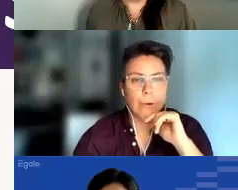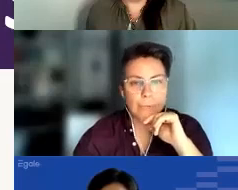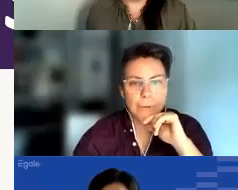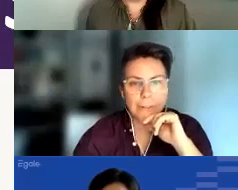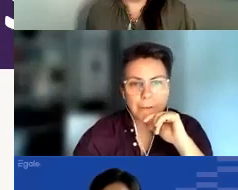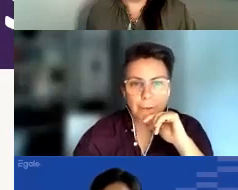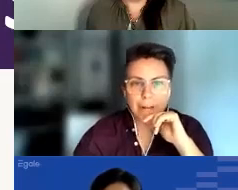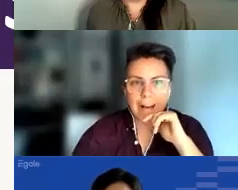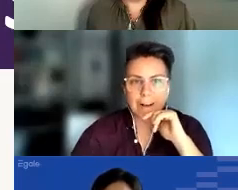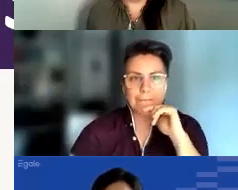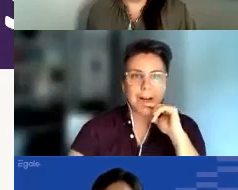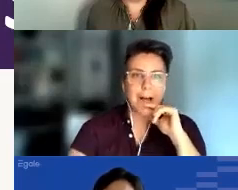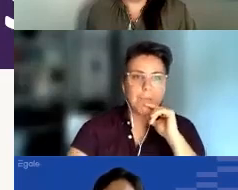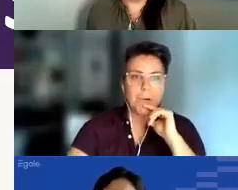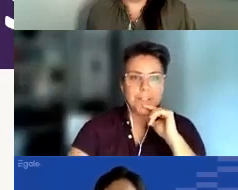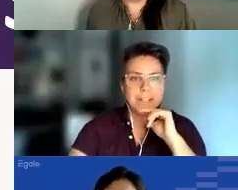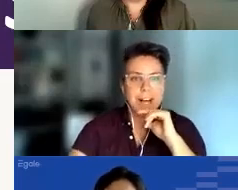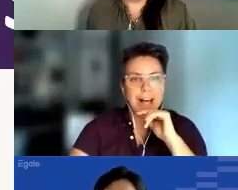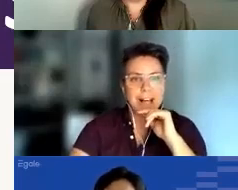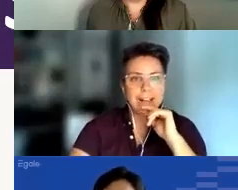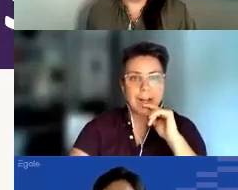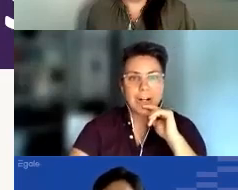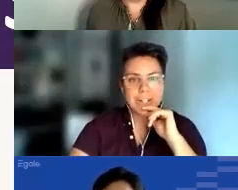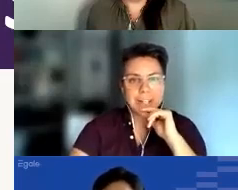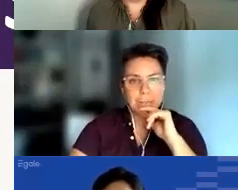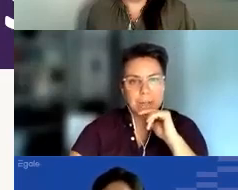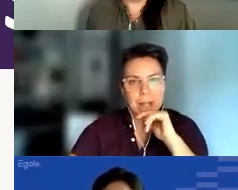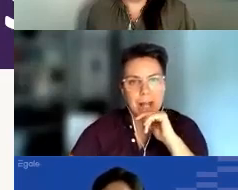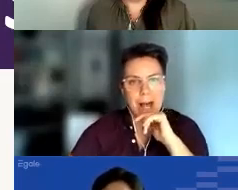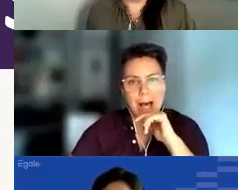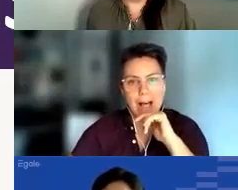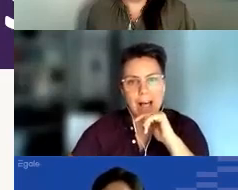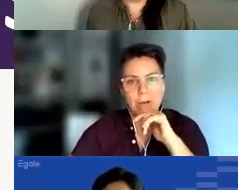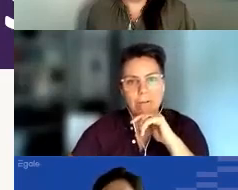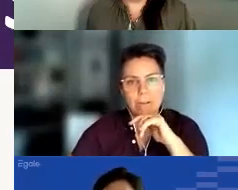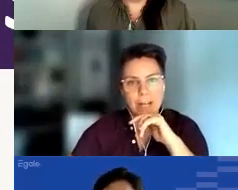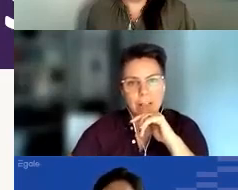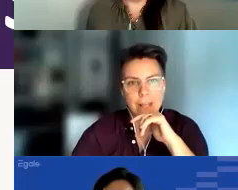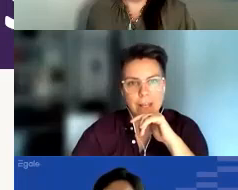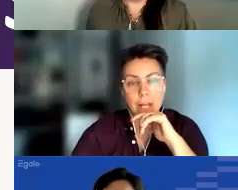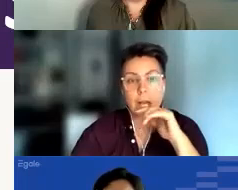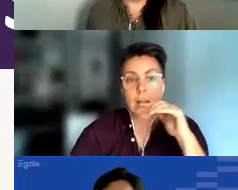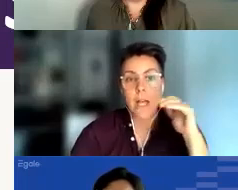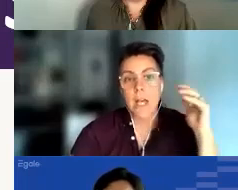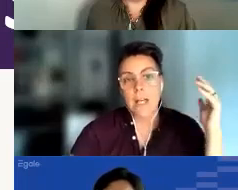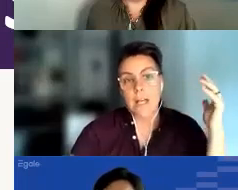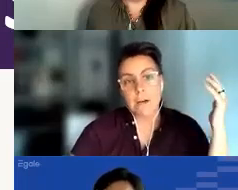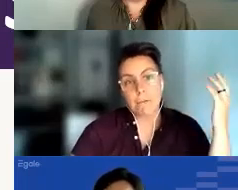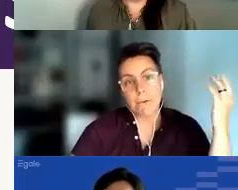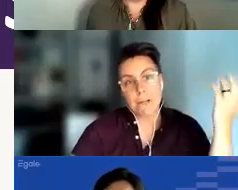we were hopeful that we would have a more large sample. However, I think